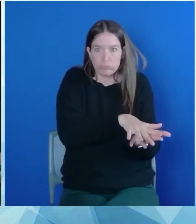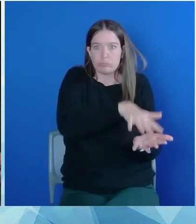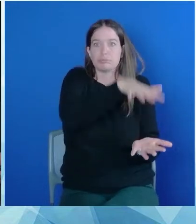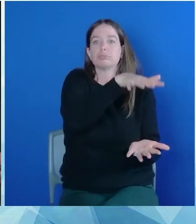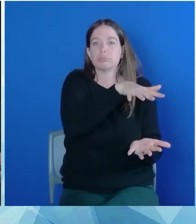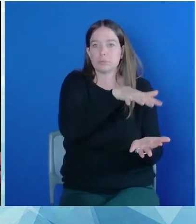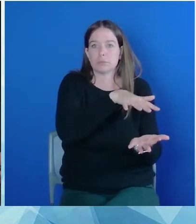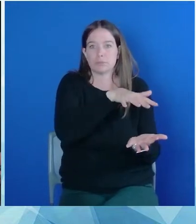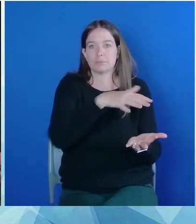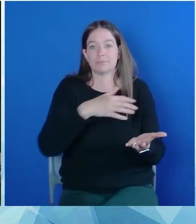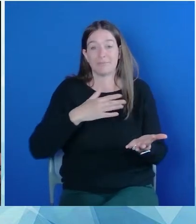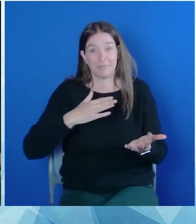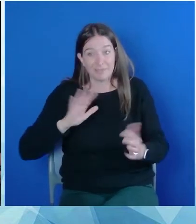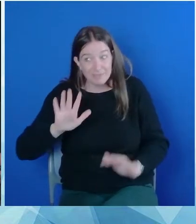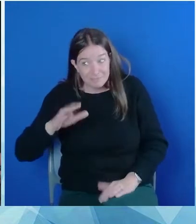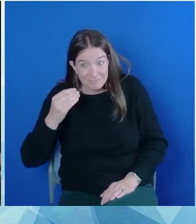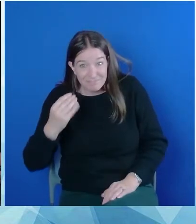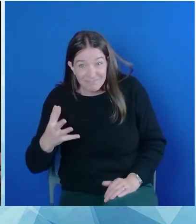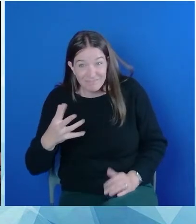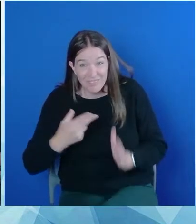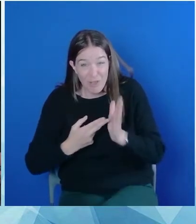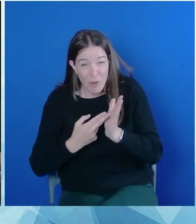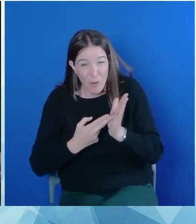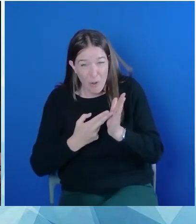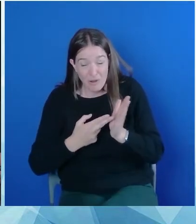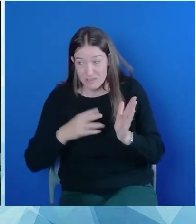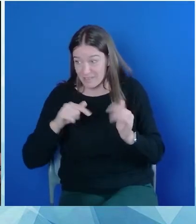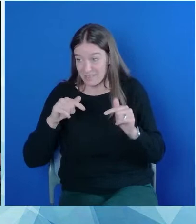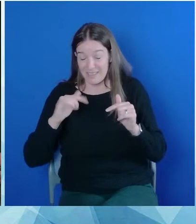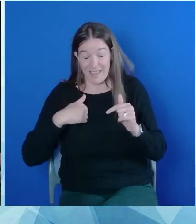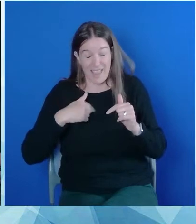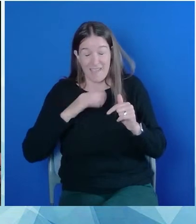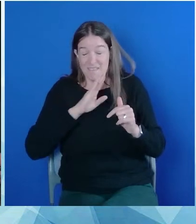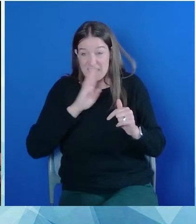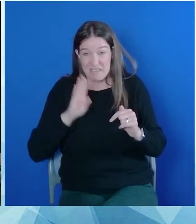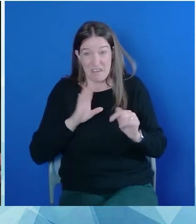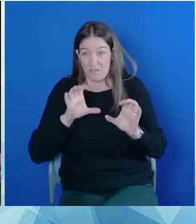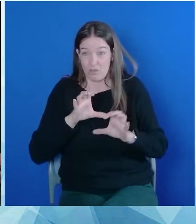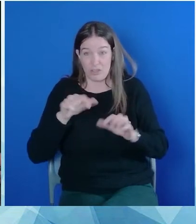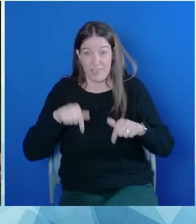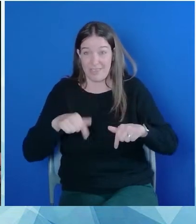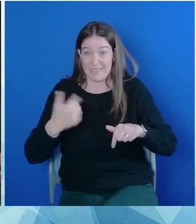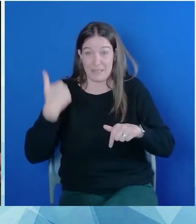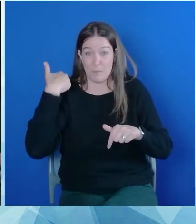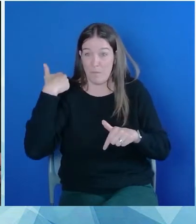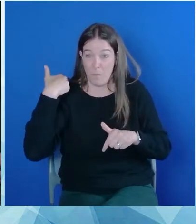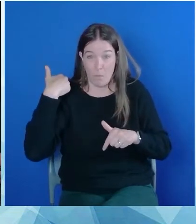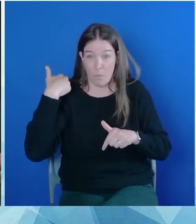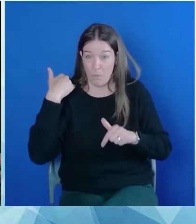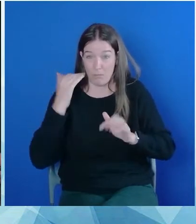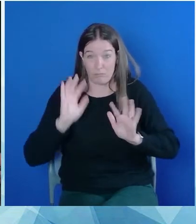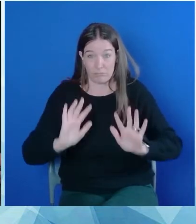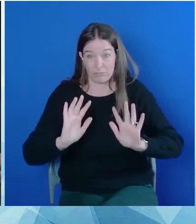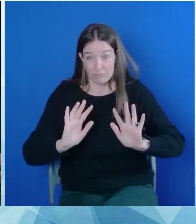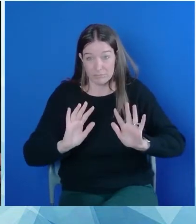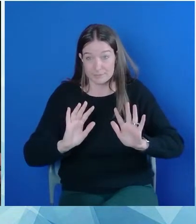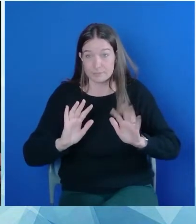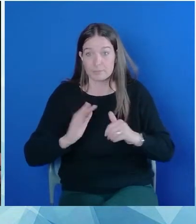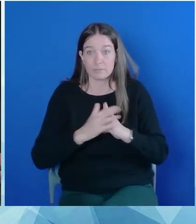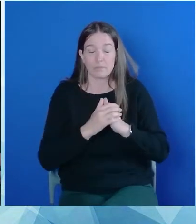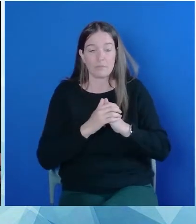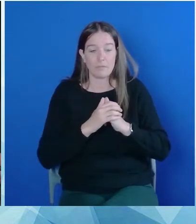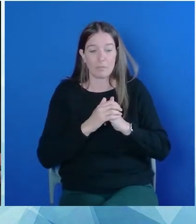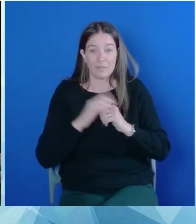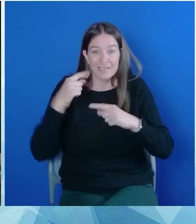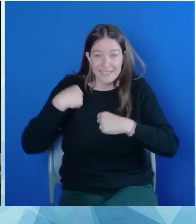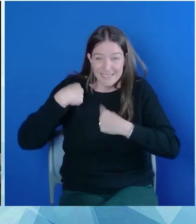actually never done this before, to be honest. I've never had to, in my years, I want to say